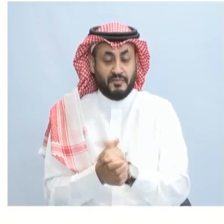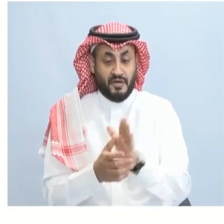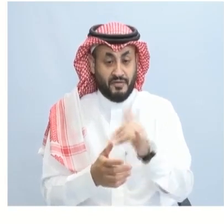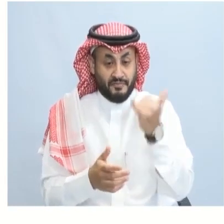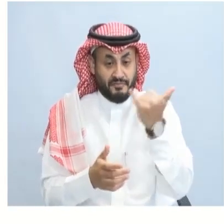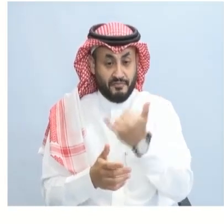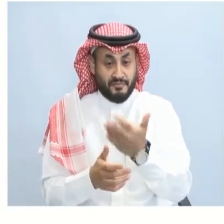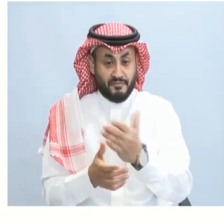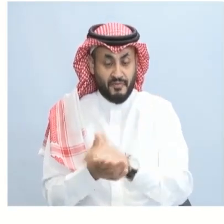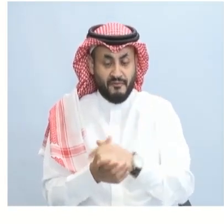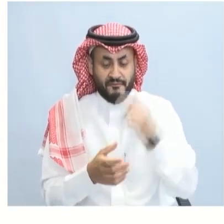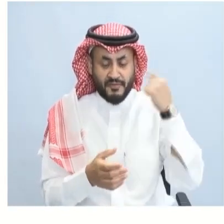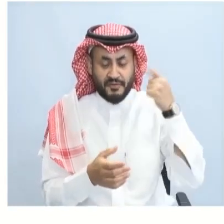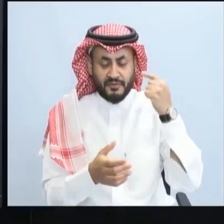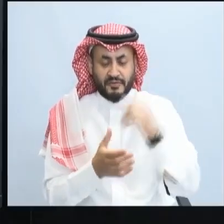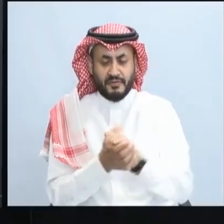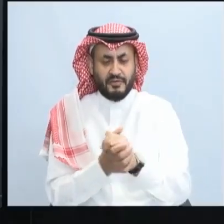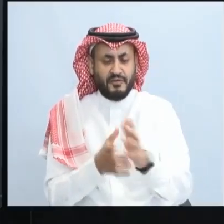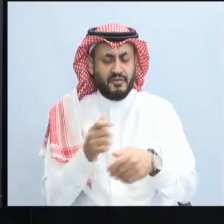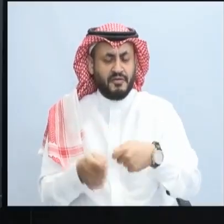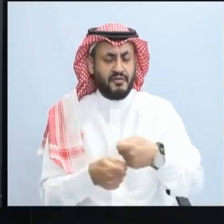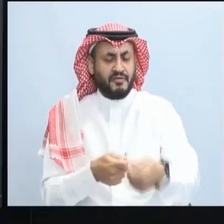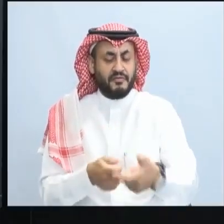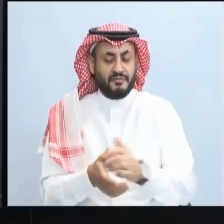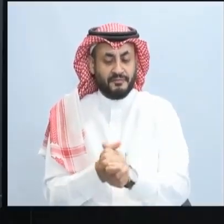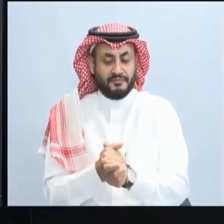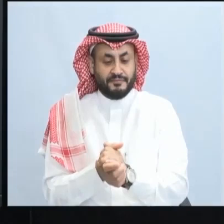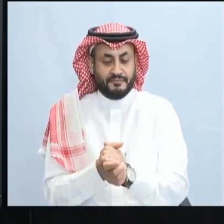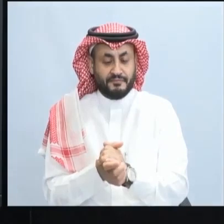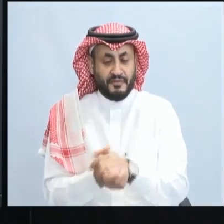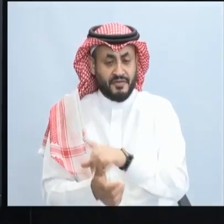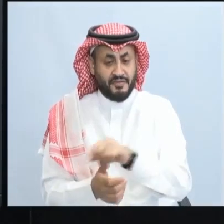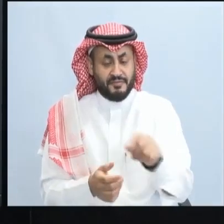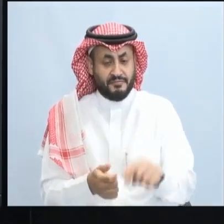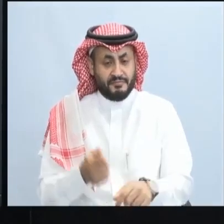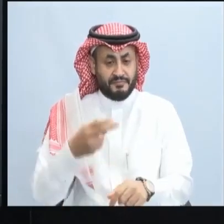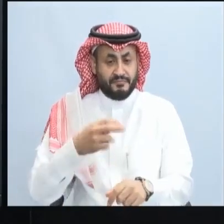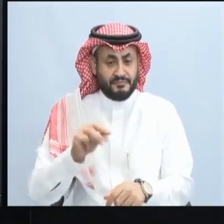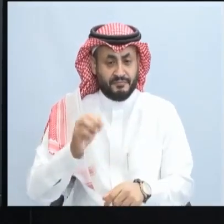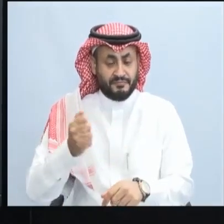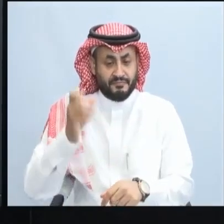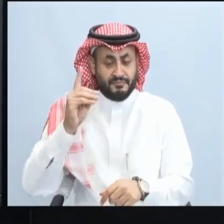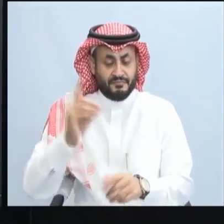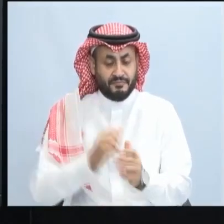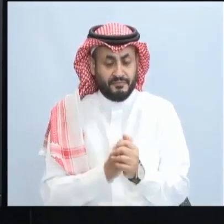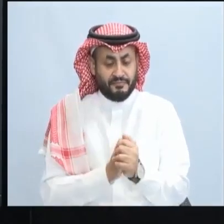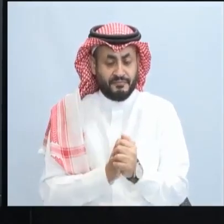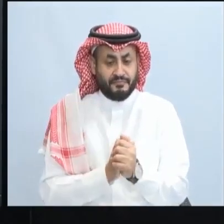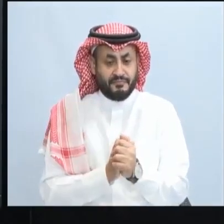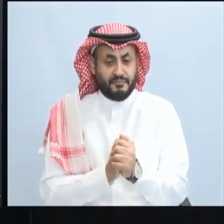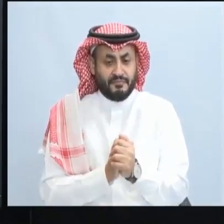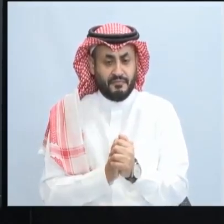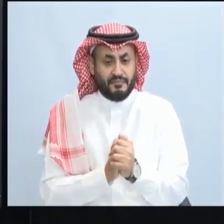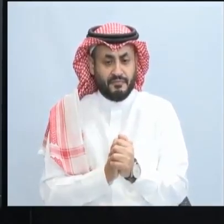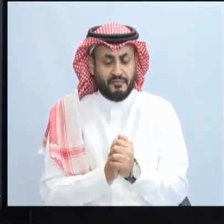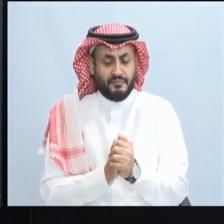to think about what you are doing with your money. So like Ahmed here, he is thinking about different things, but he